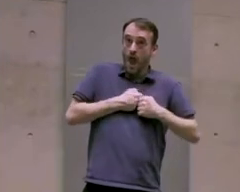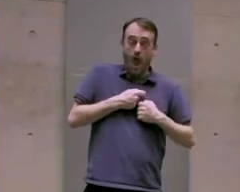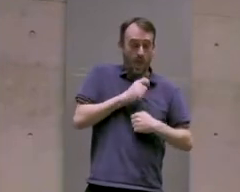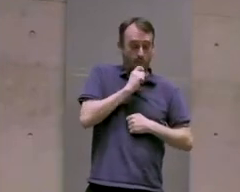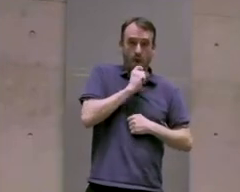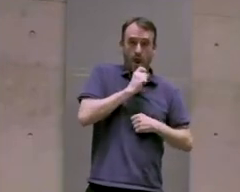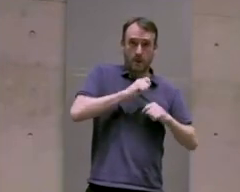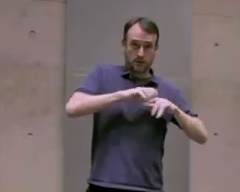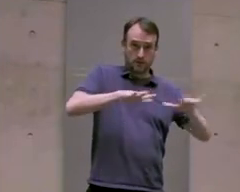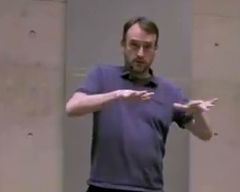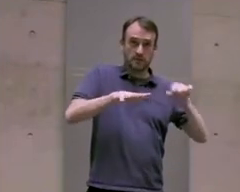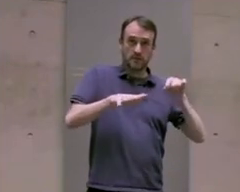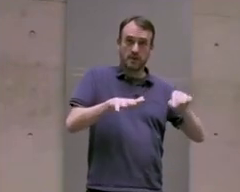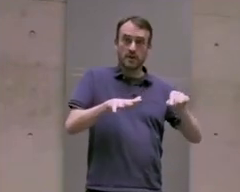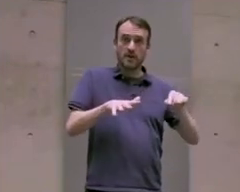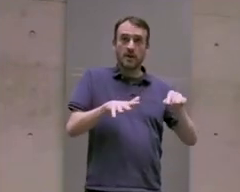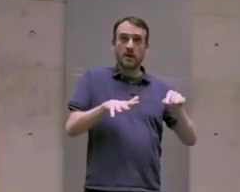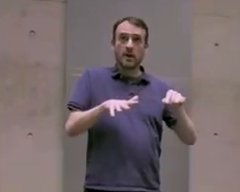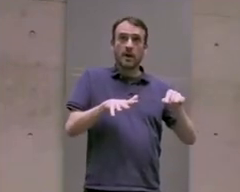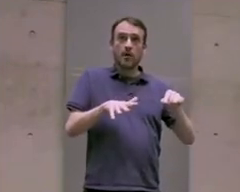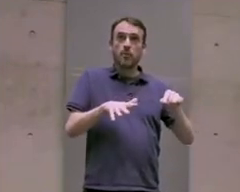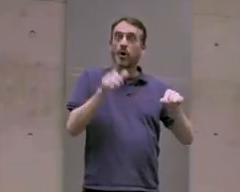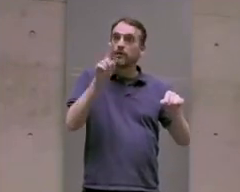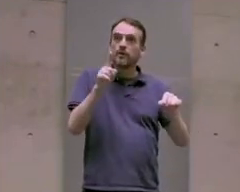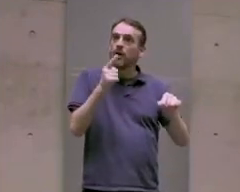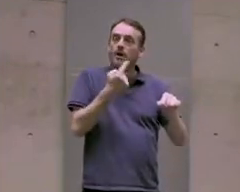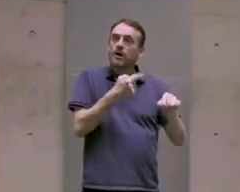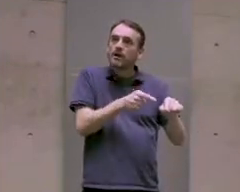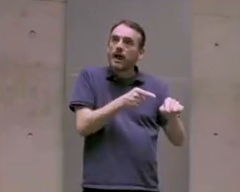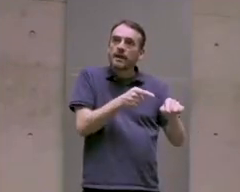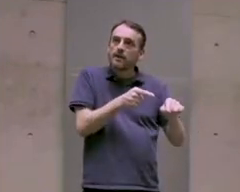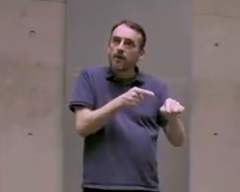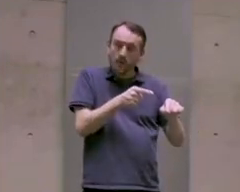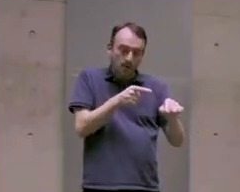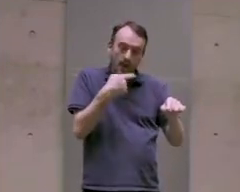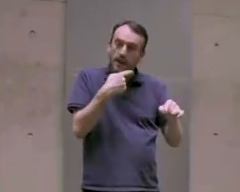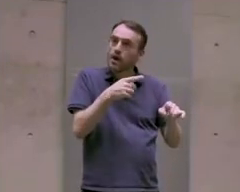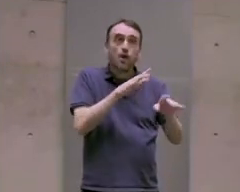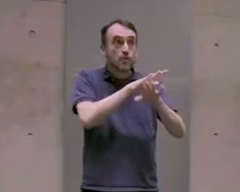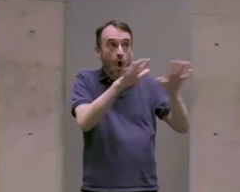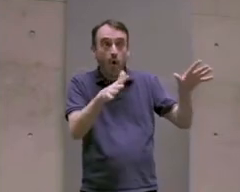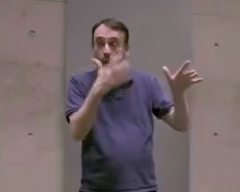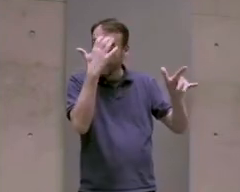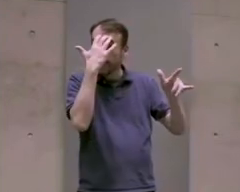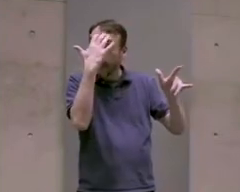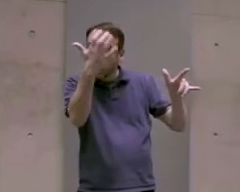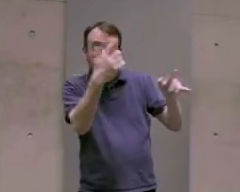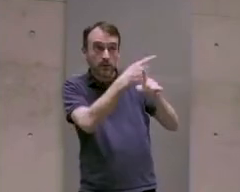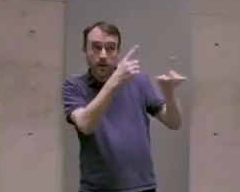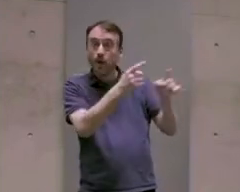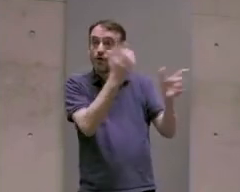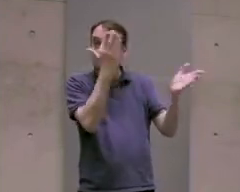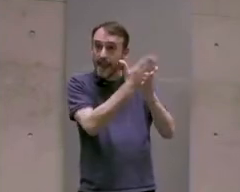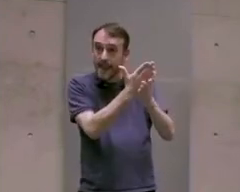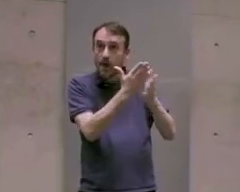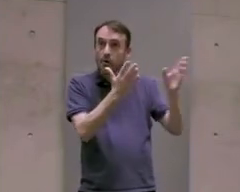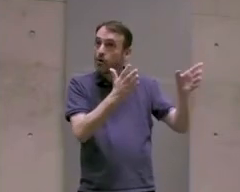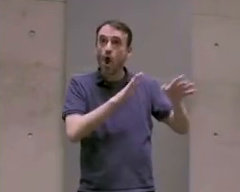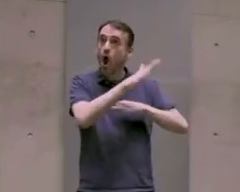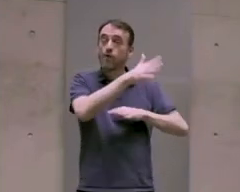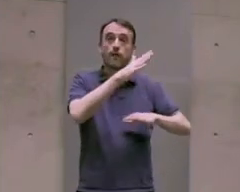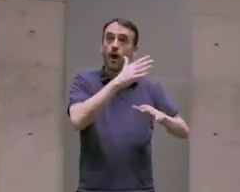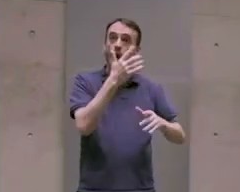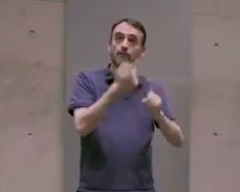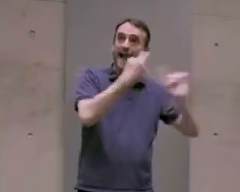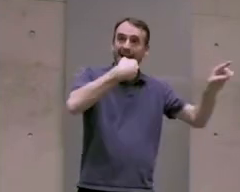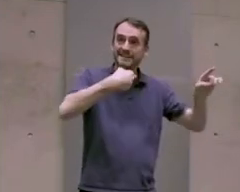that wasn't just doing jokes about how everyone was overreacting, because I was in the room being Chicken Little and being like, no, this is legit. So that's the only kind of lasting